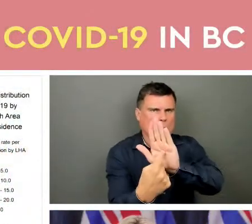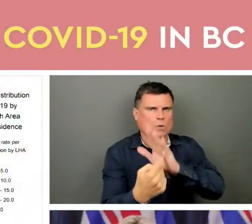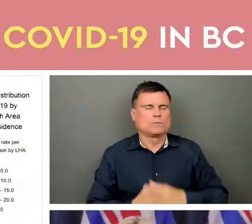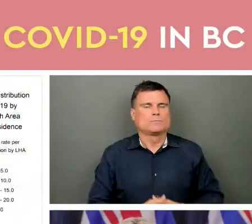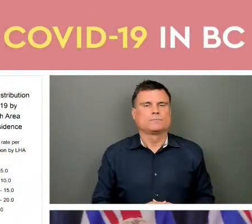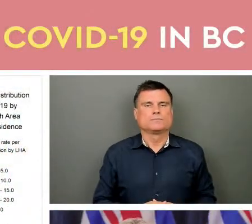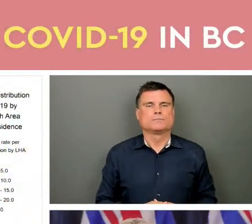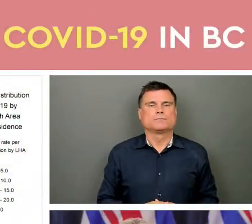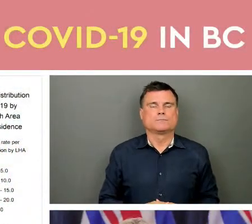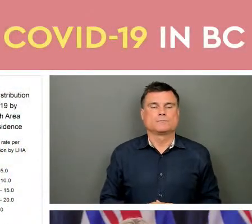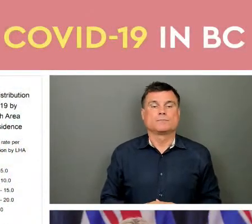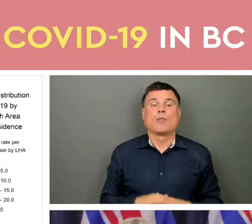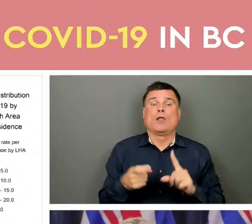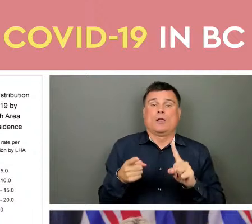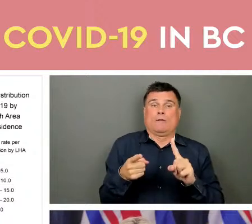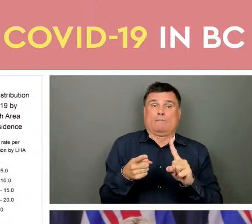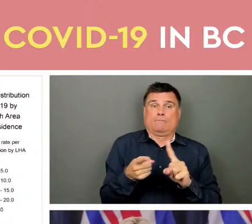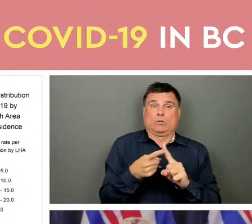So to start with,